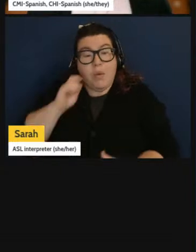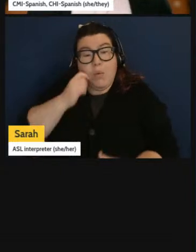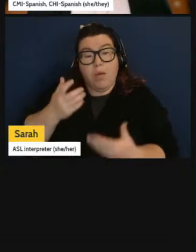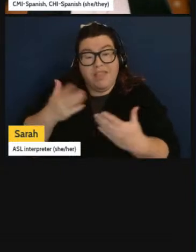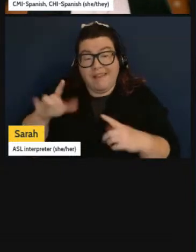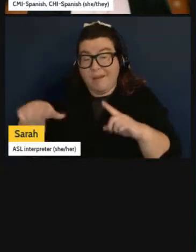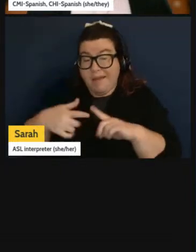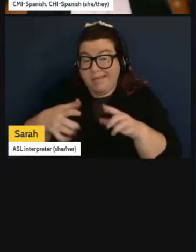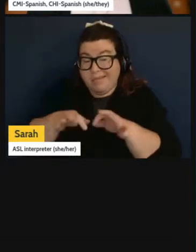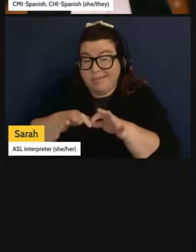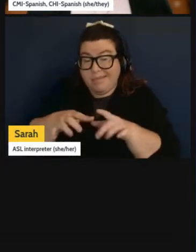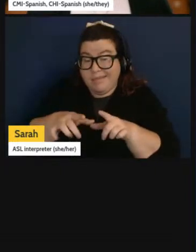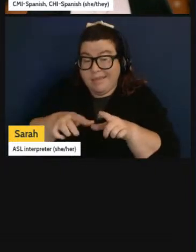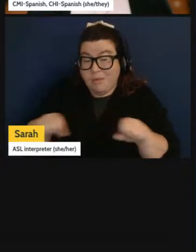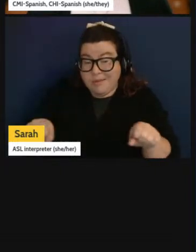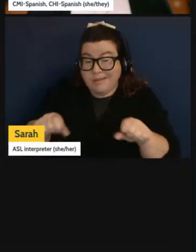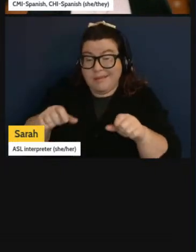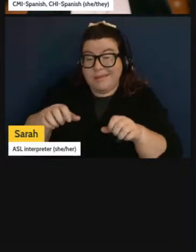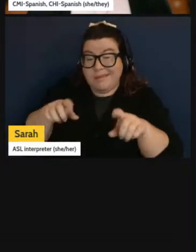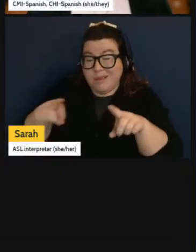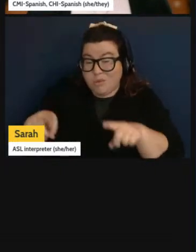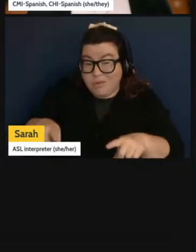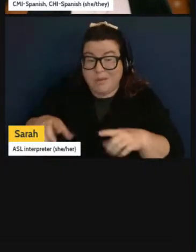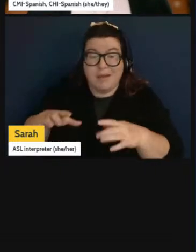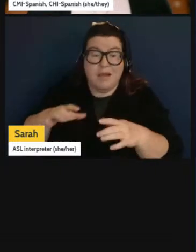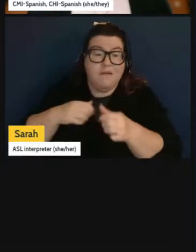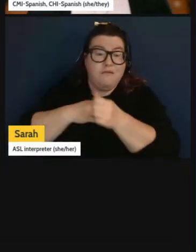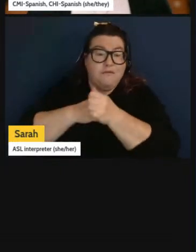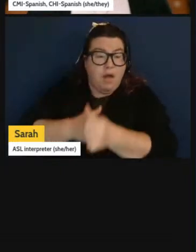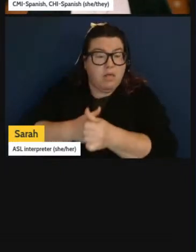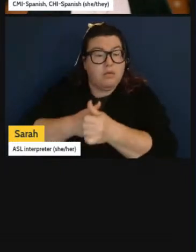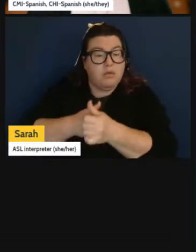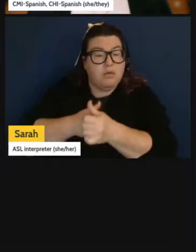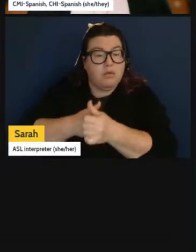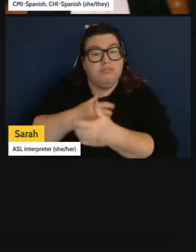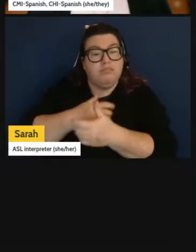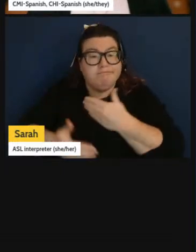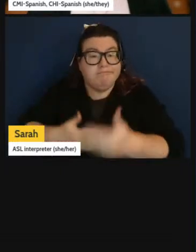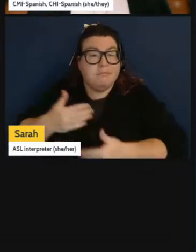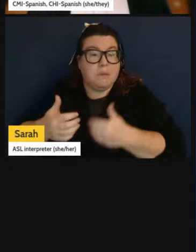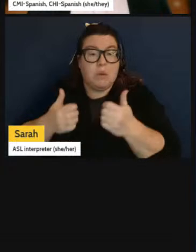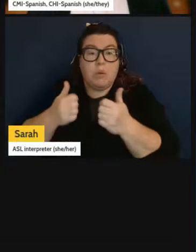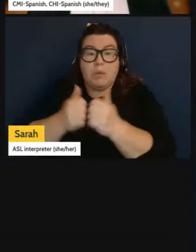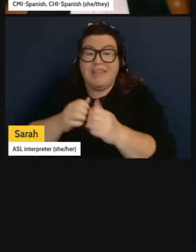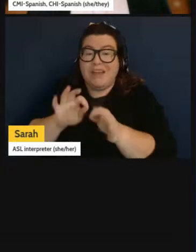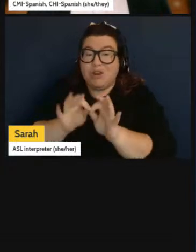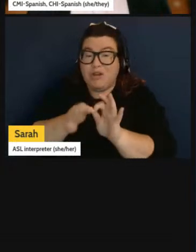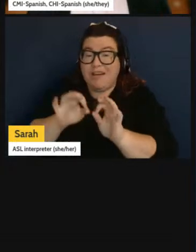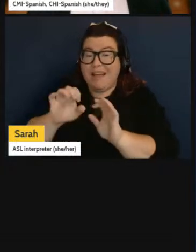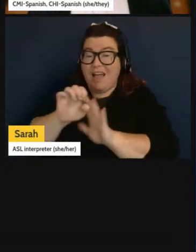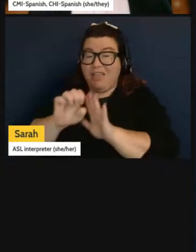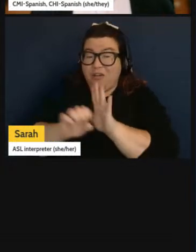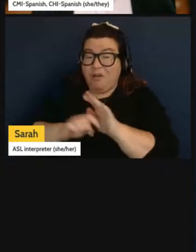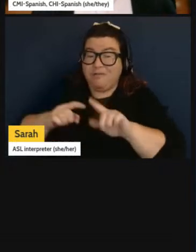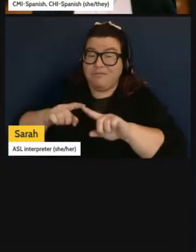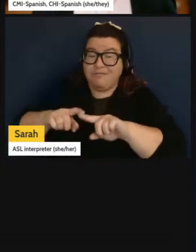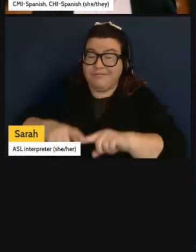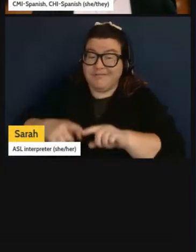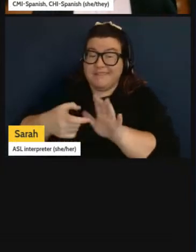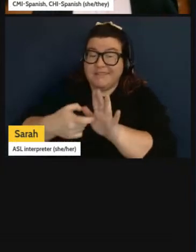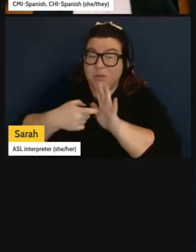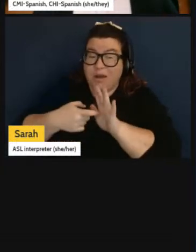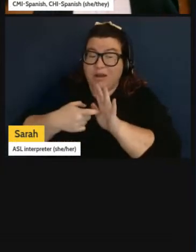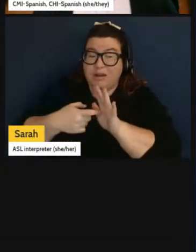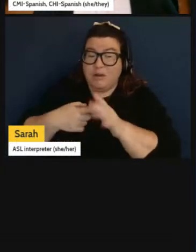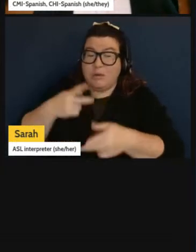linguistic descriptivism is that it falls nice and neatly in line with the interpreter's ethical obligation to keep our